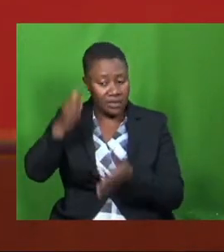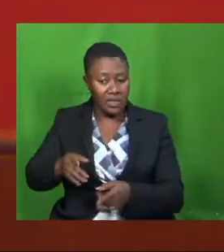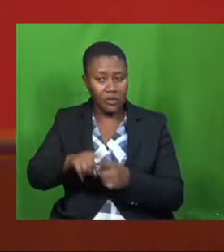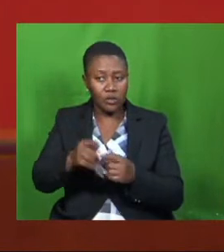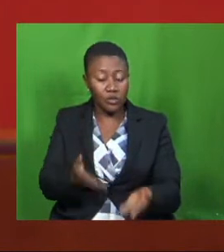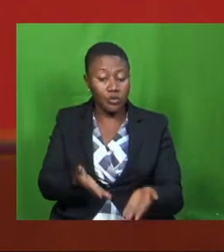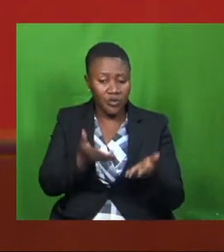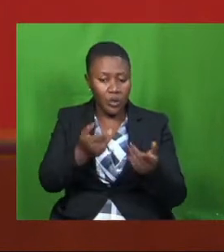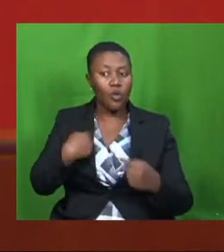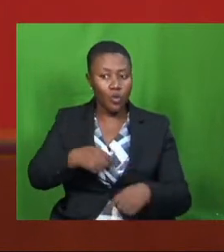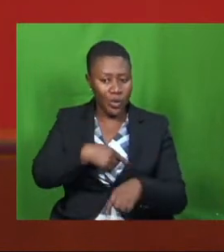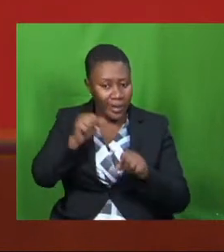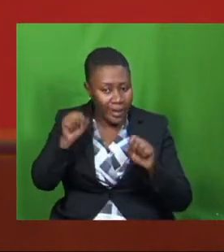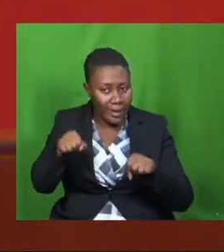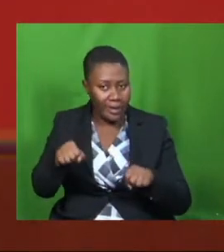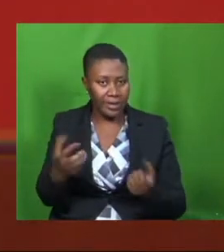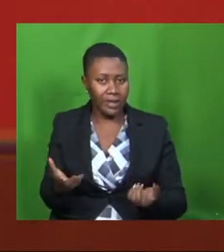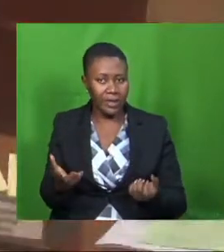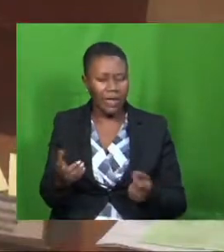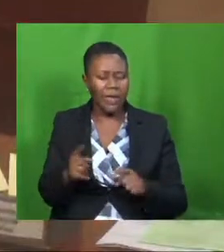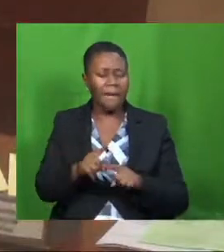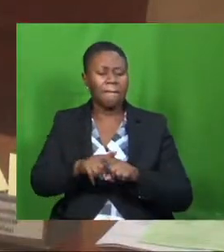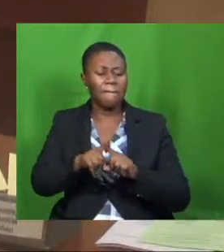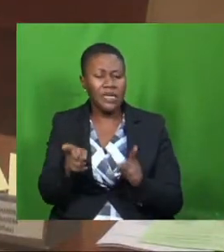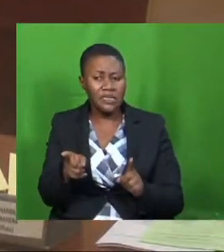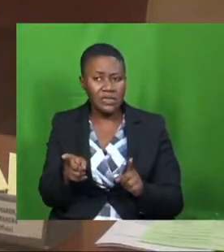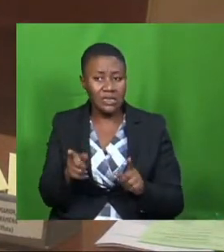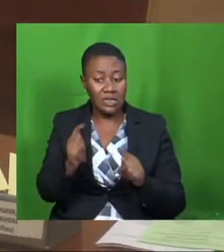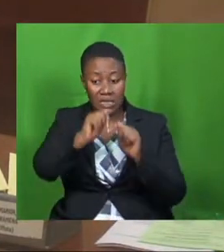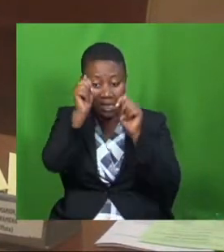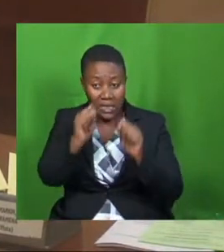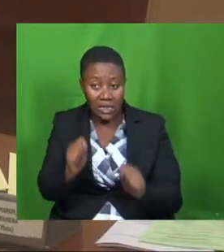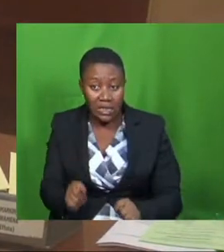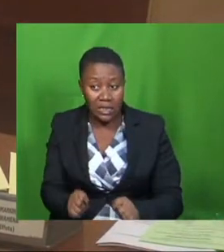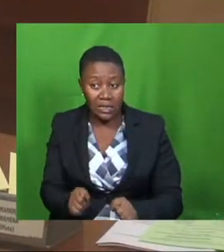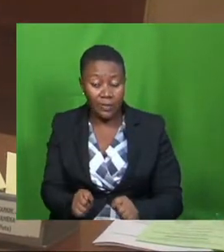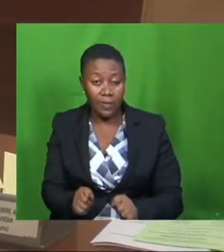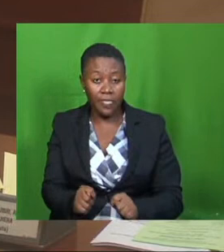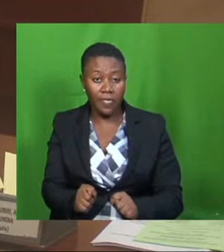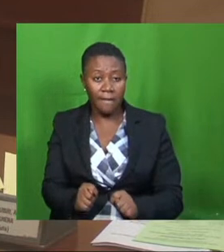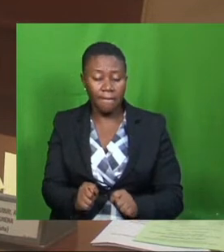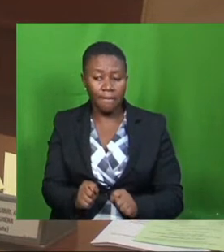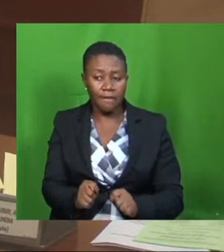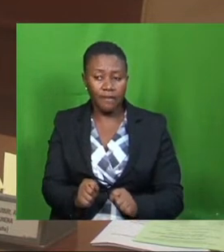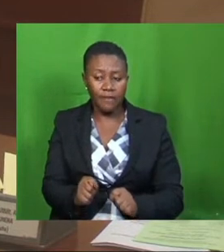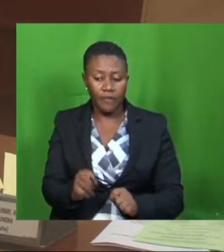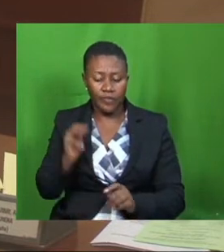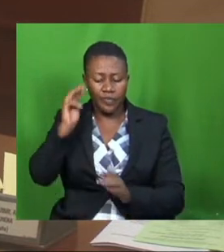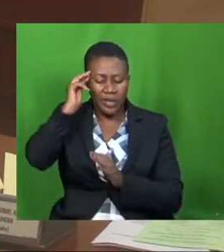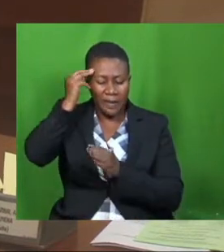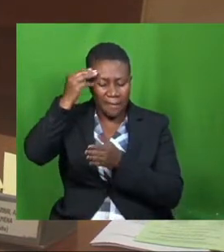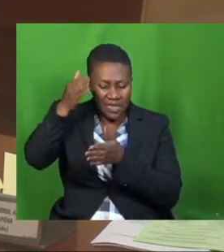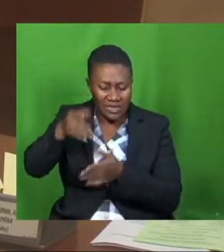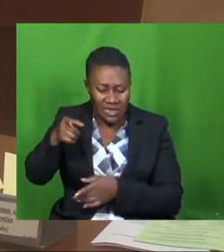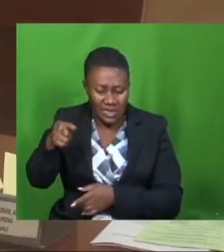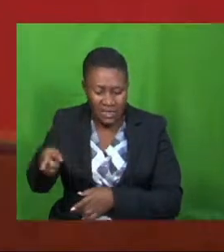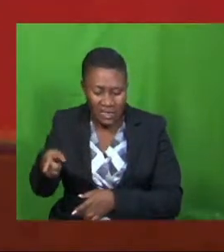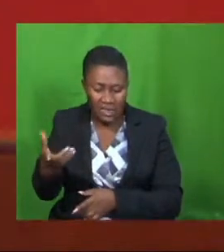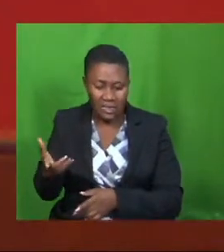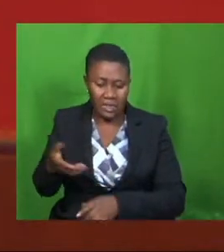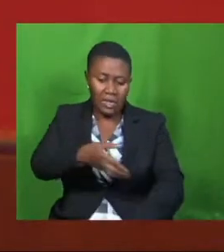provided, until he goes through the accountability process, we will not take